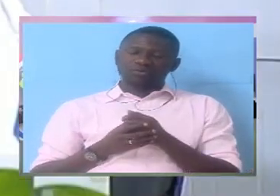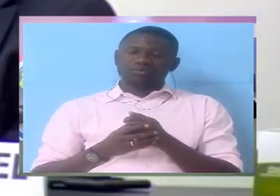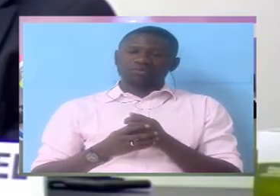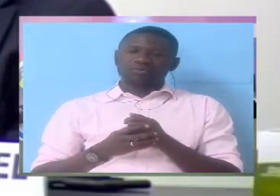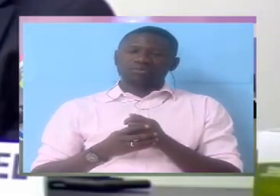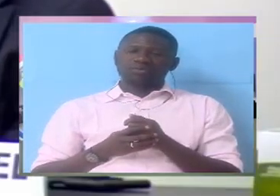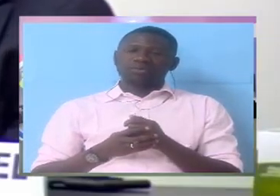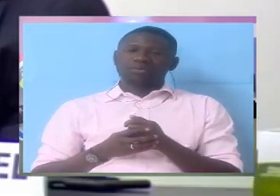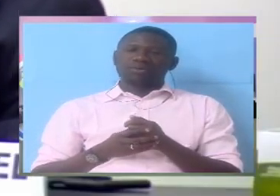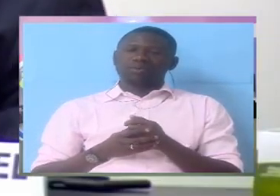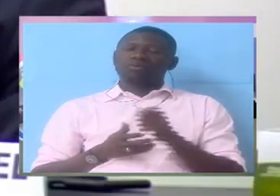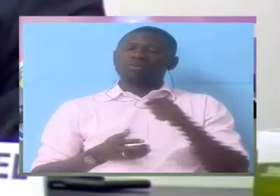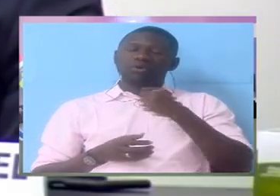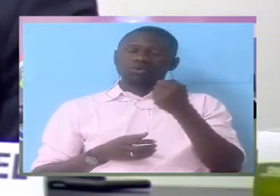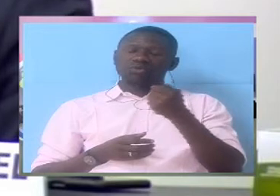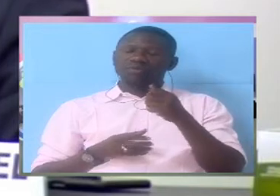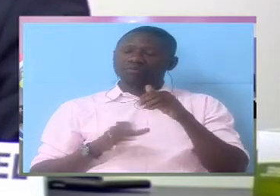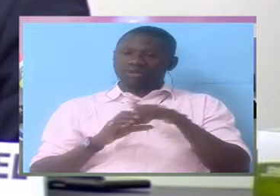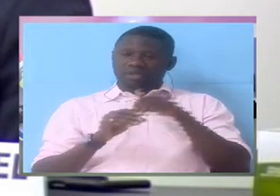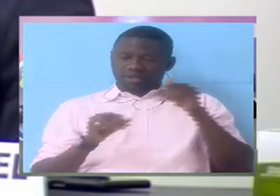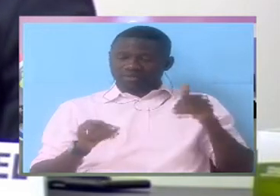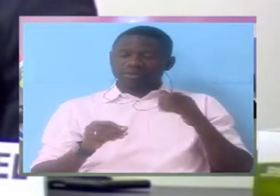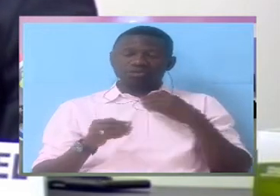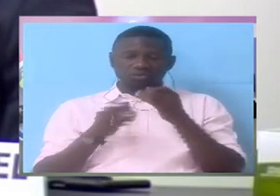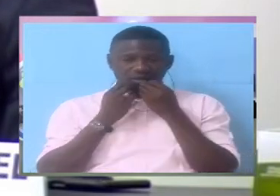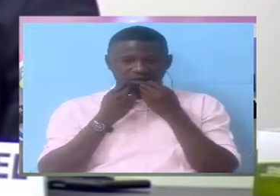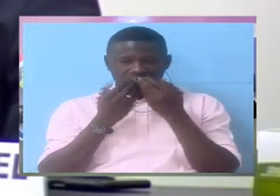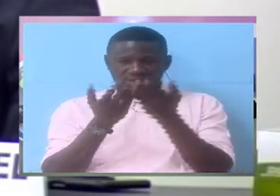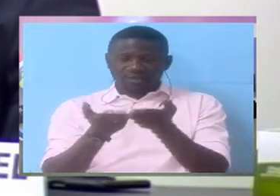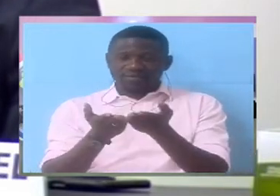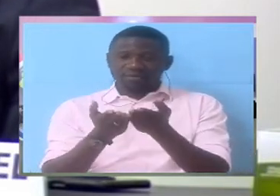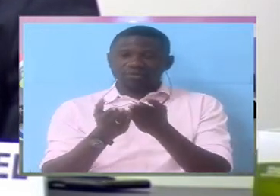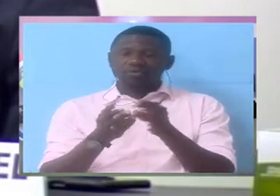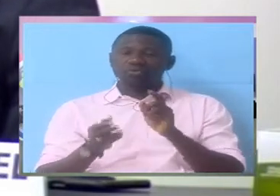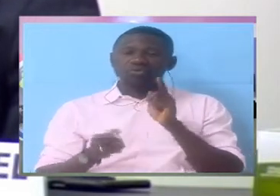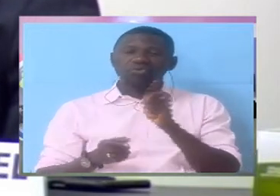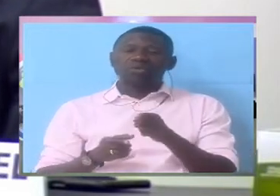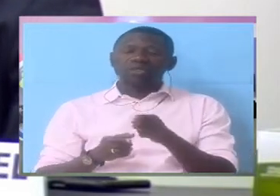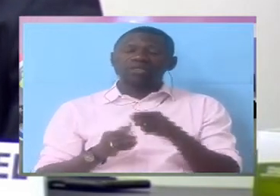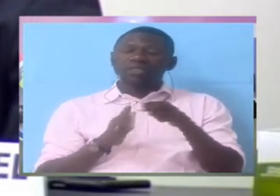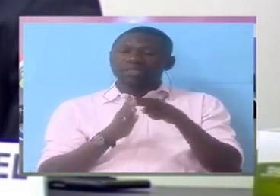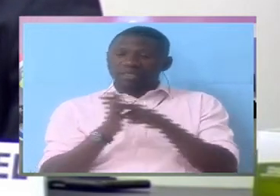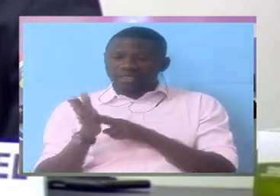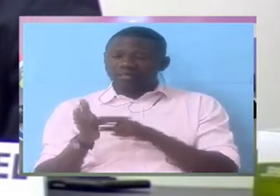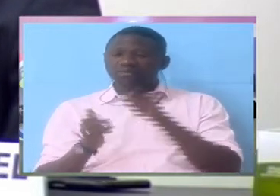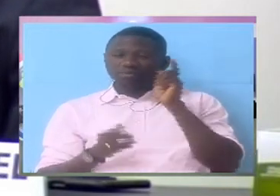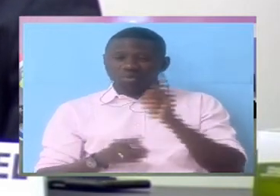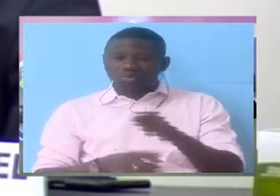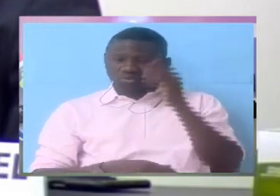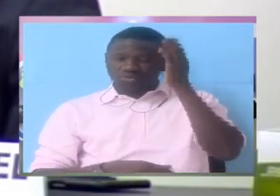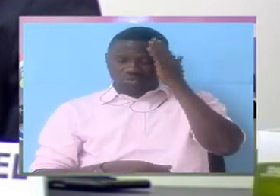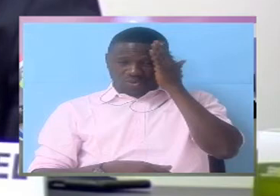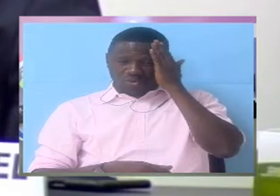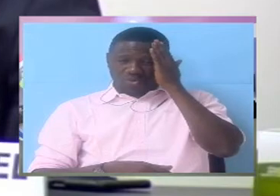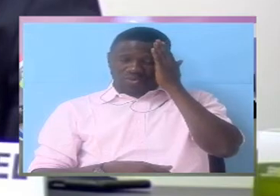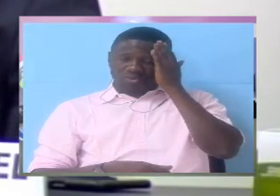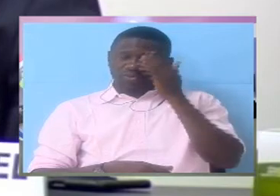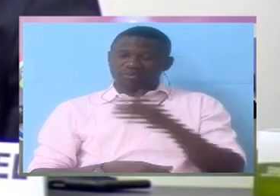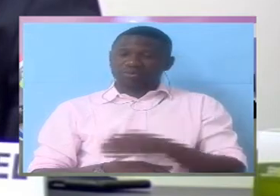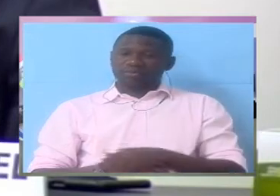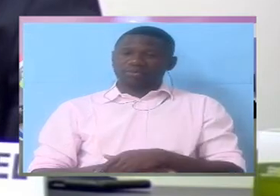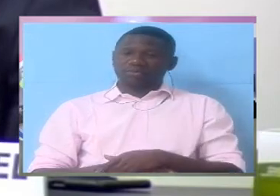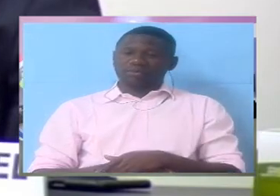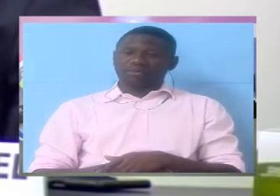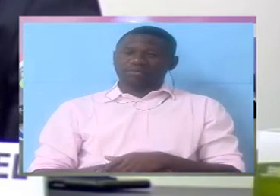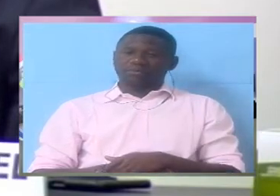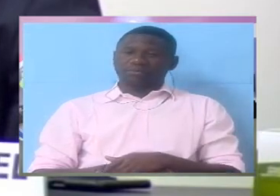the exceptions you have given to the need to know. Ninga bota we ko la memo fo jang kuru